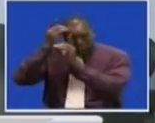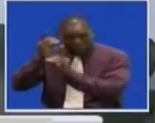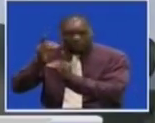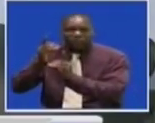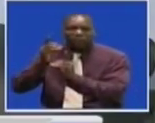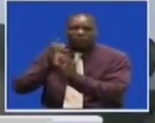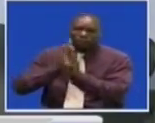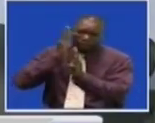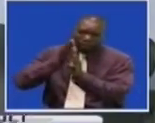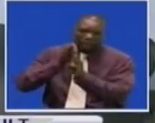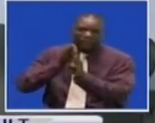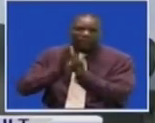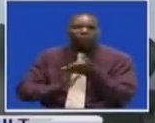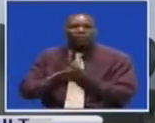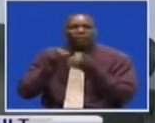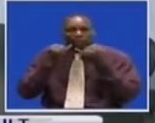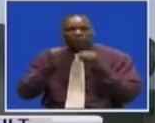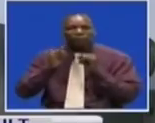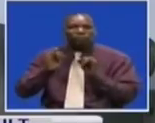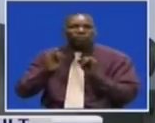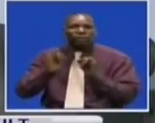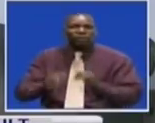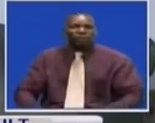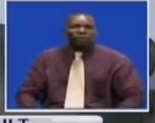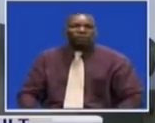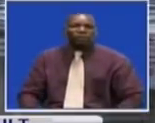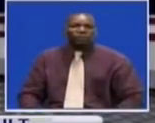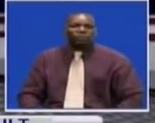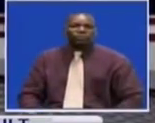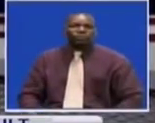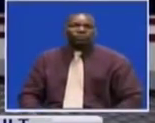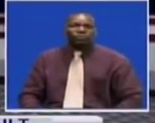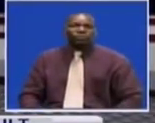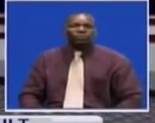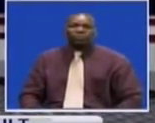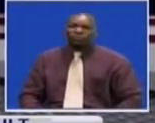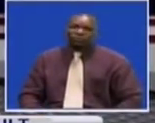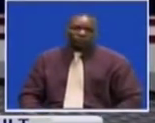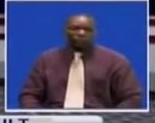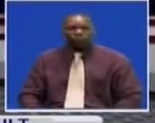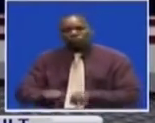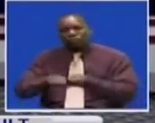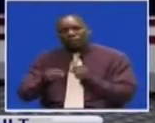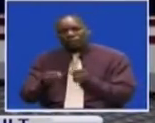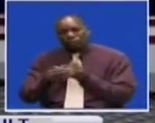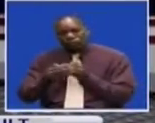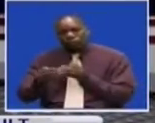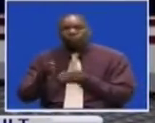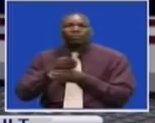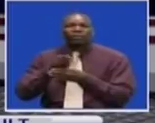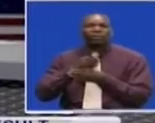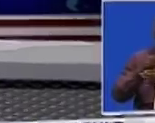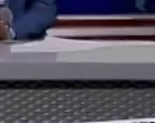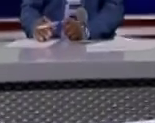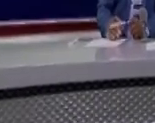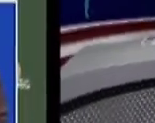on accurate information. And just now we take a break. Up next is business